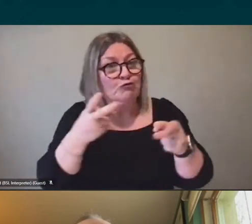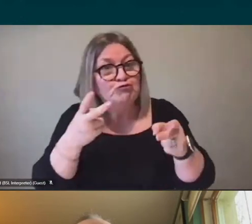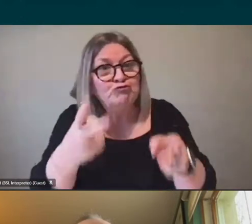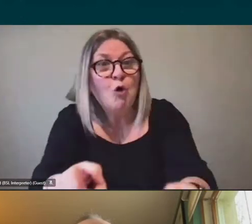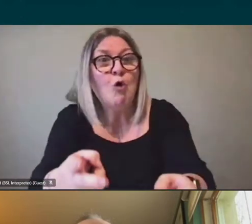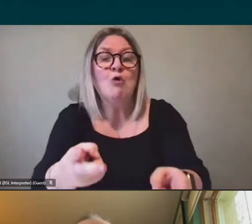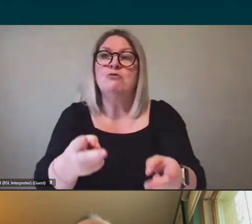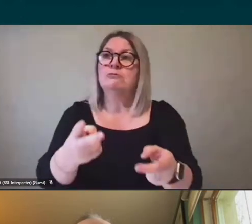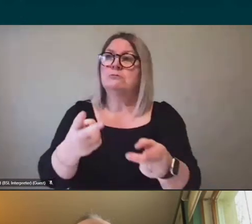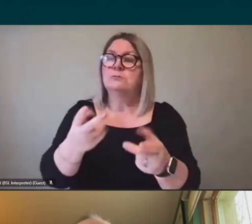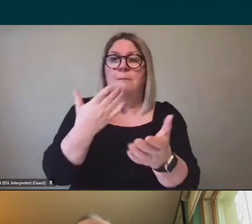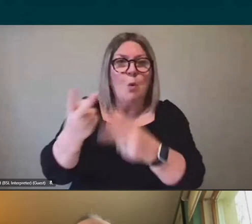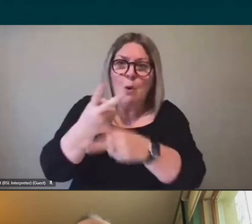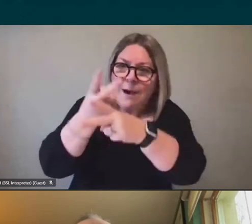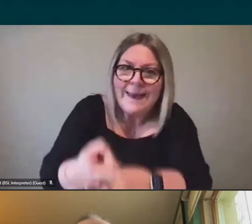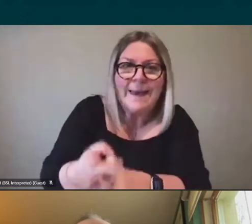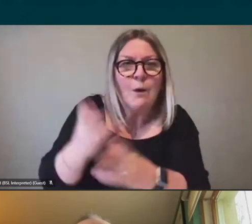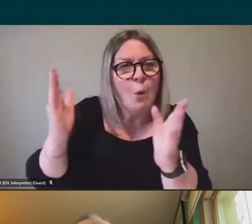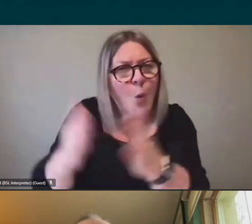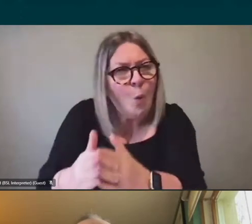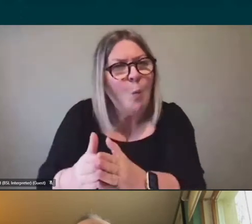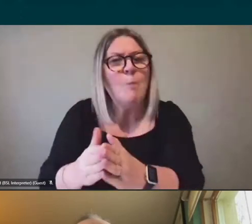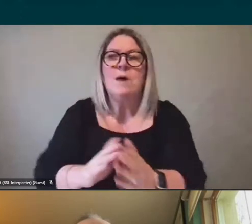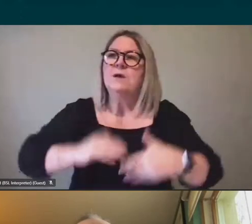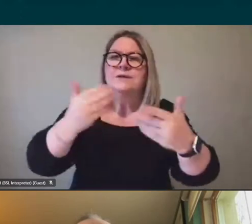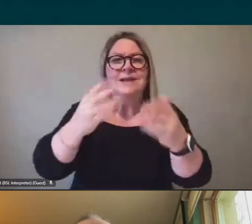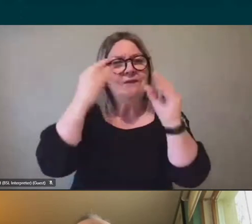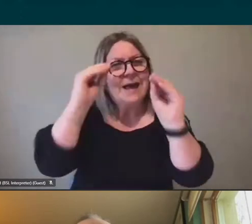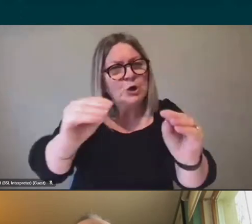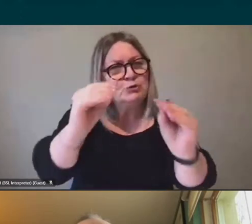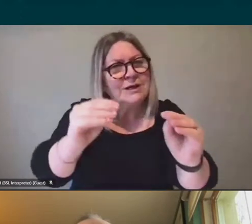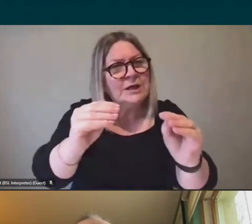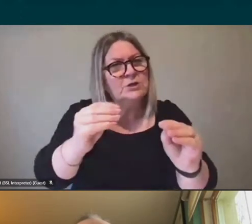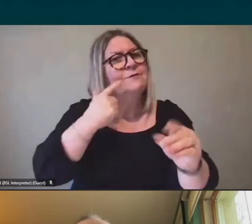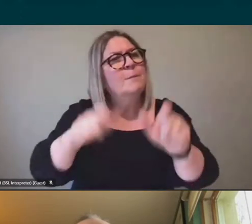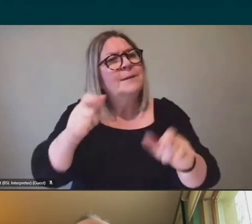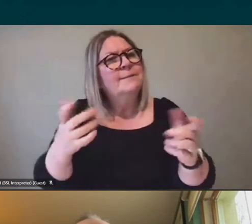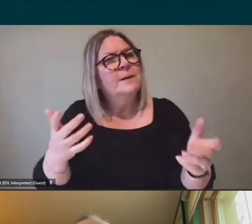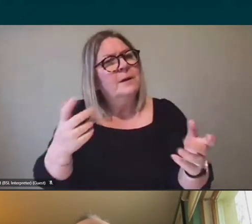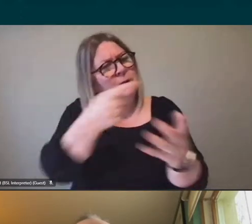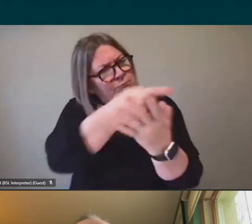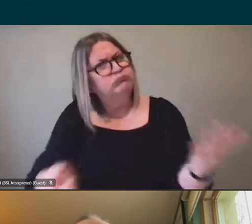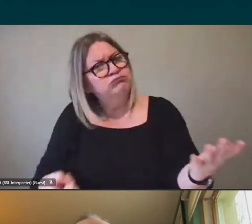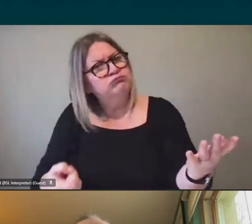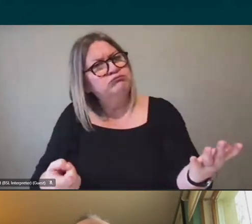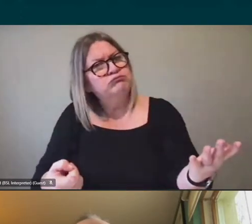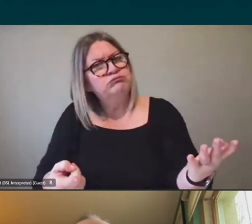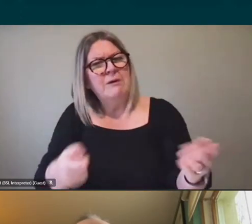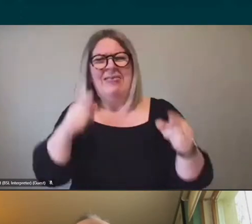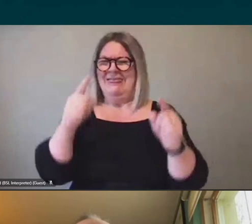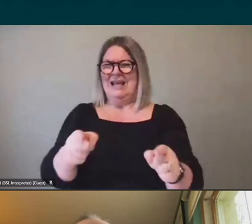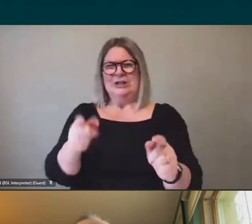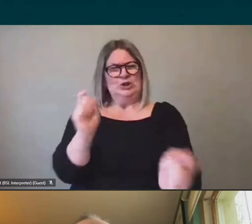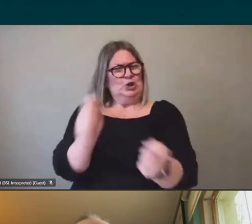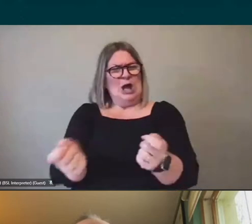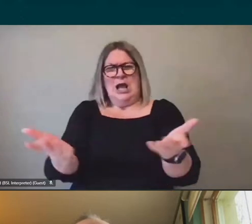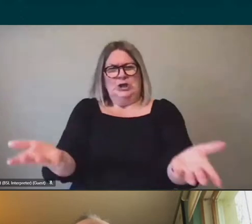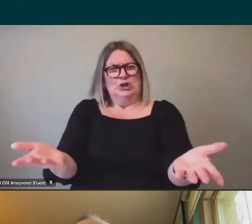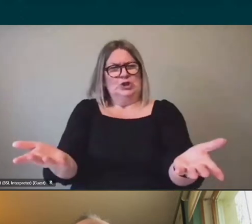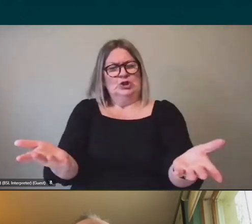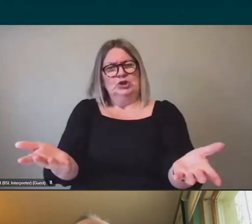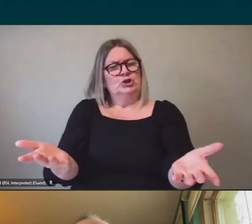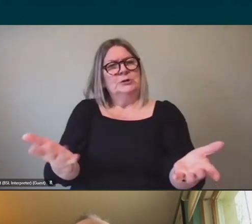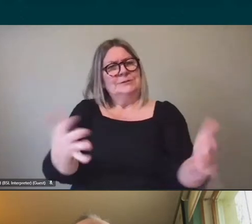at home, and delivering the best education for our young people. This deck chair moving is an unnecessary